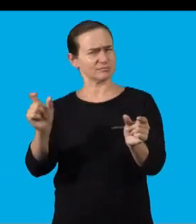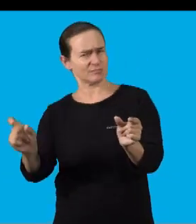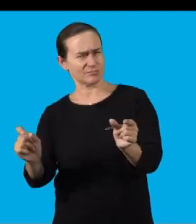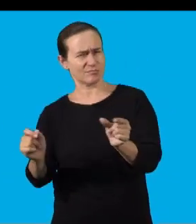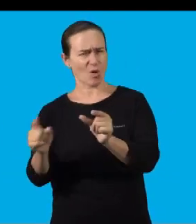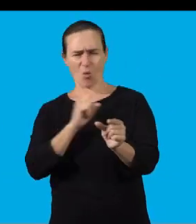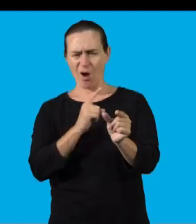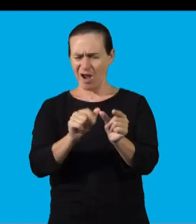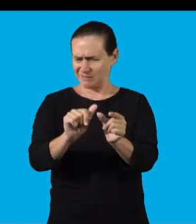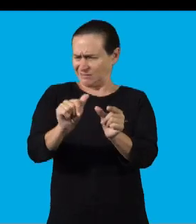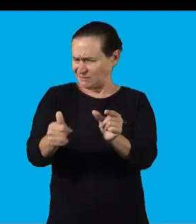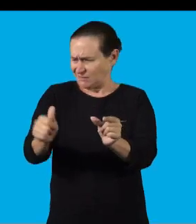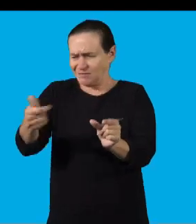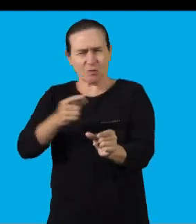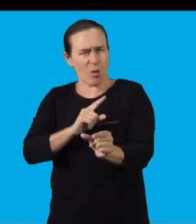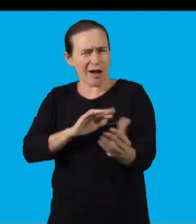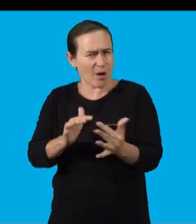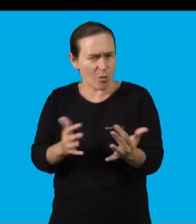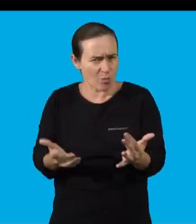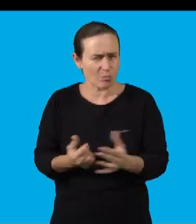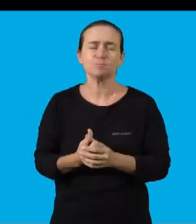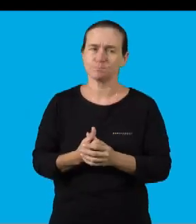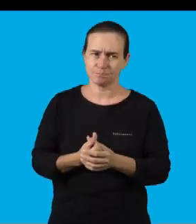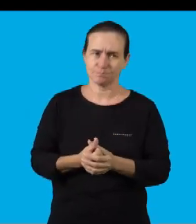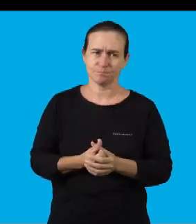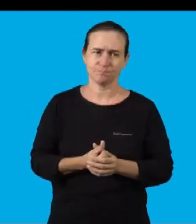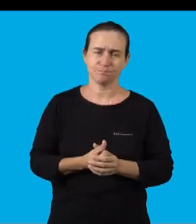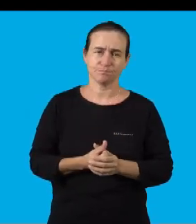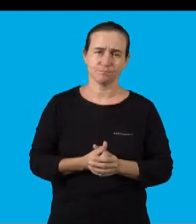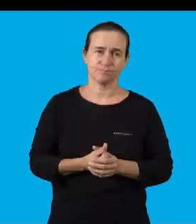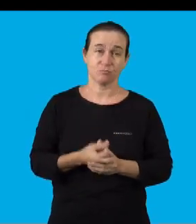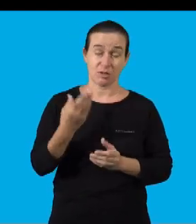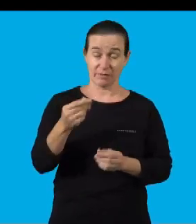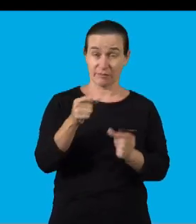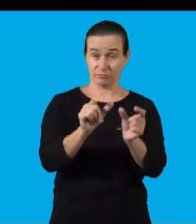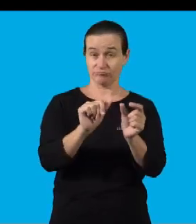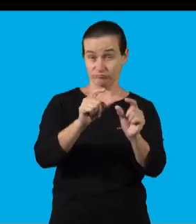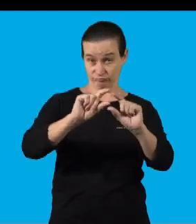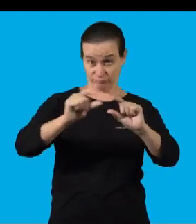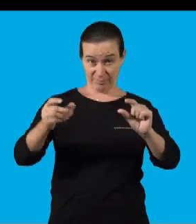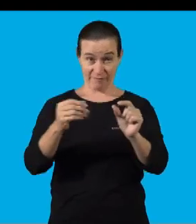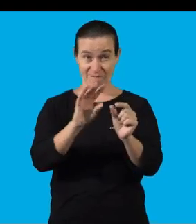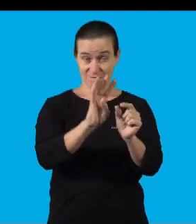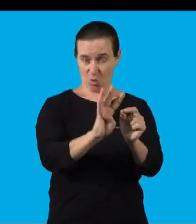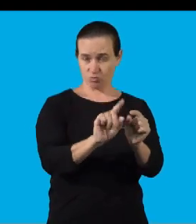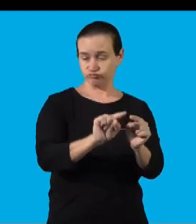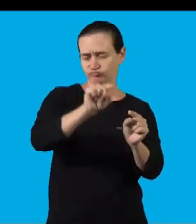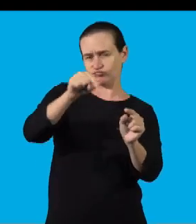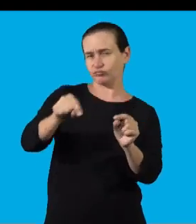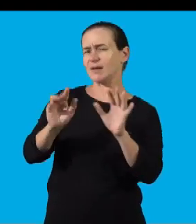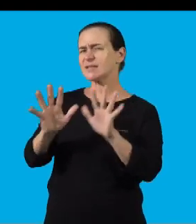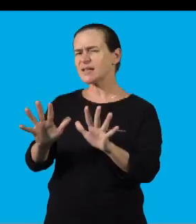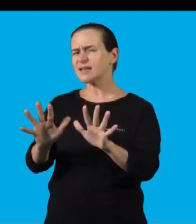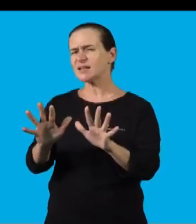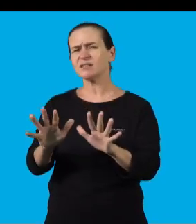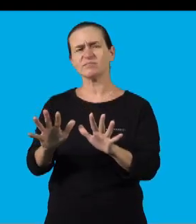from the first term to the second term? Now, when we are looking at this sequence, we can see that from 4